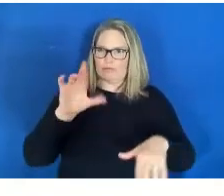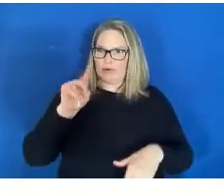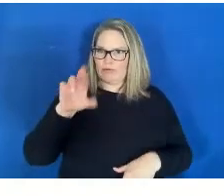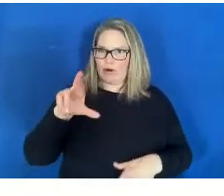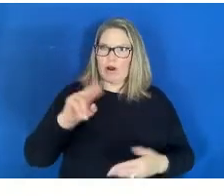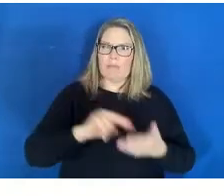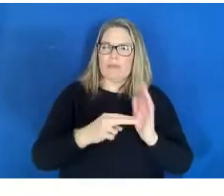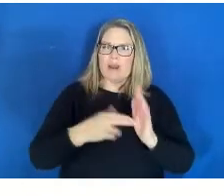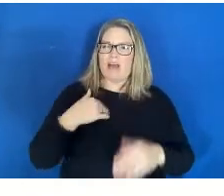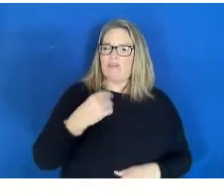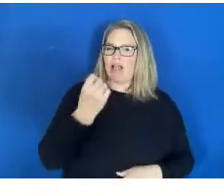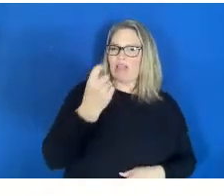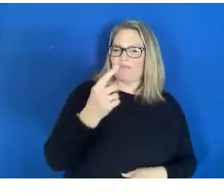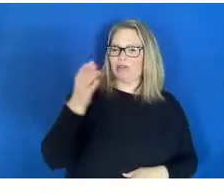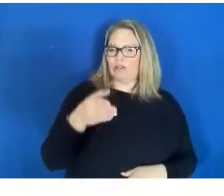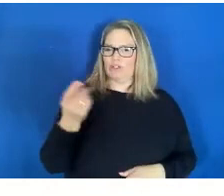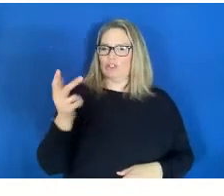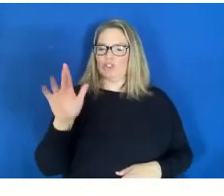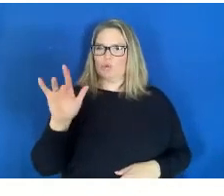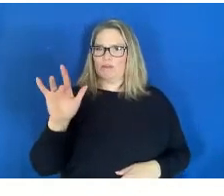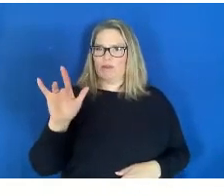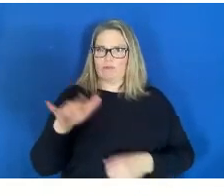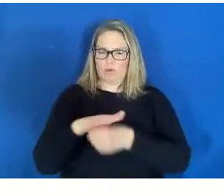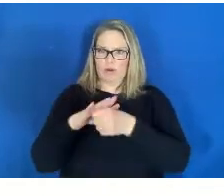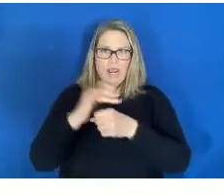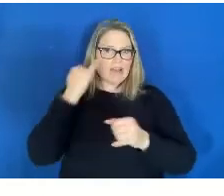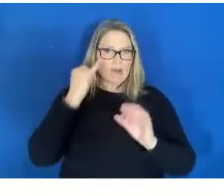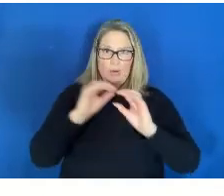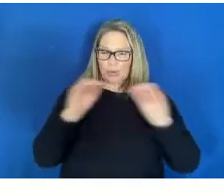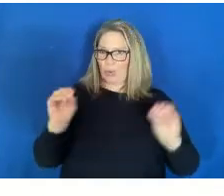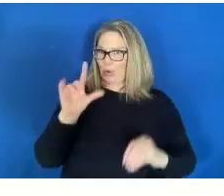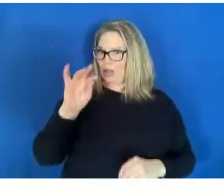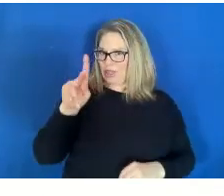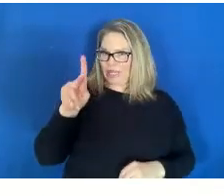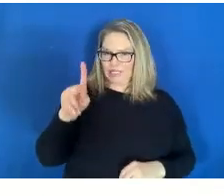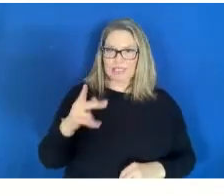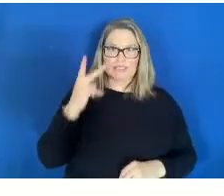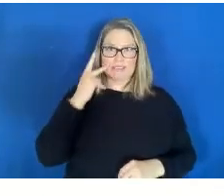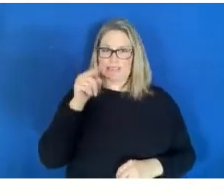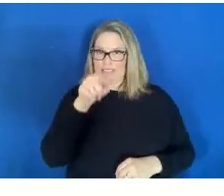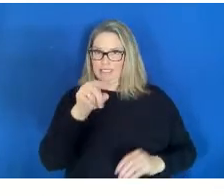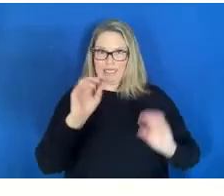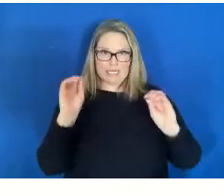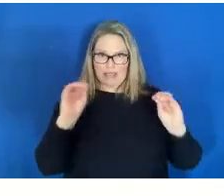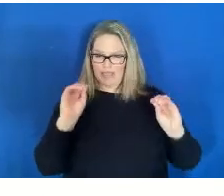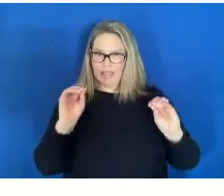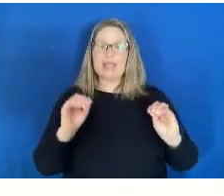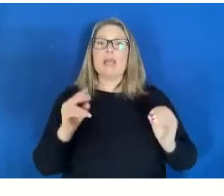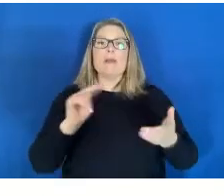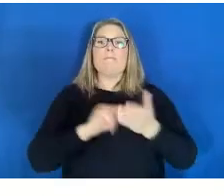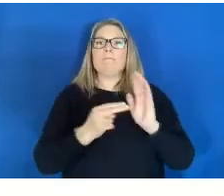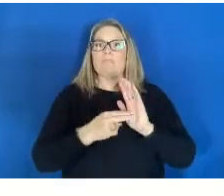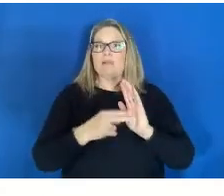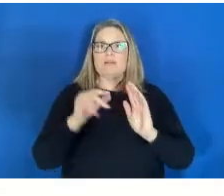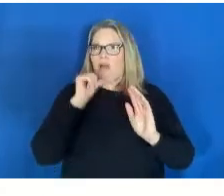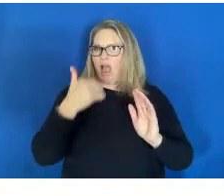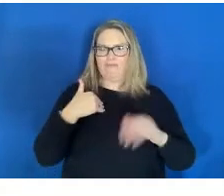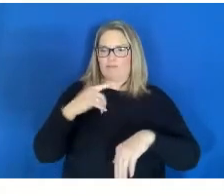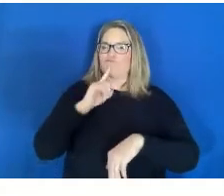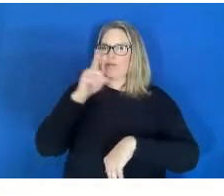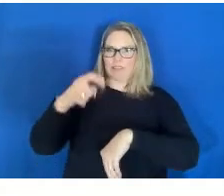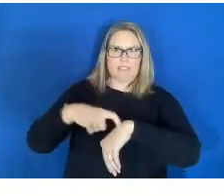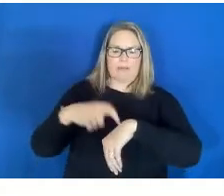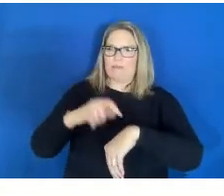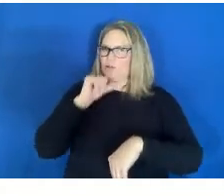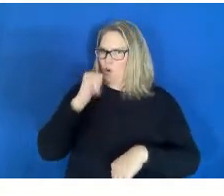25 locations. If there's not a link that you see in the chart, then we don't have the real-time location for that area.